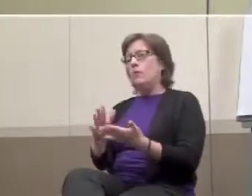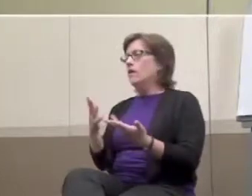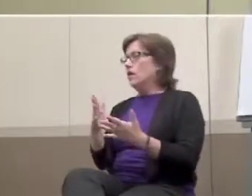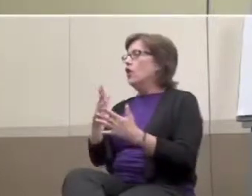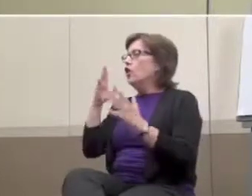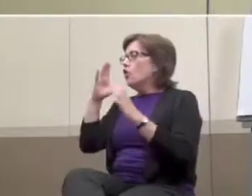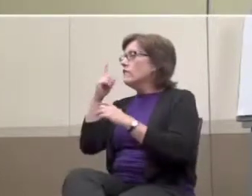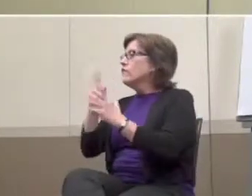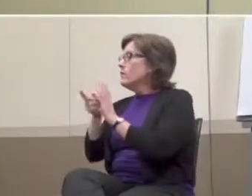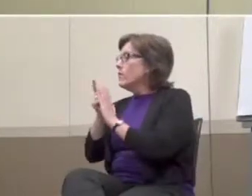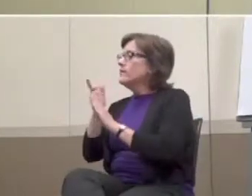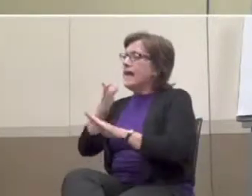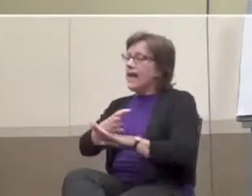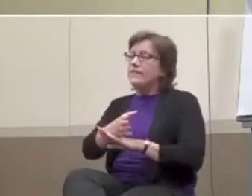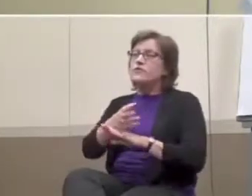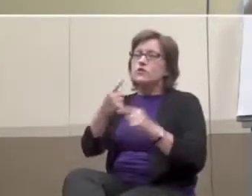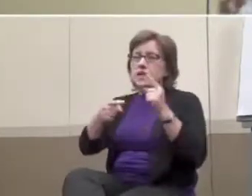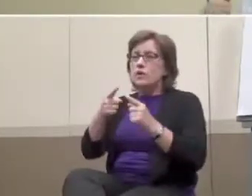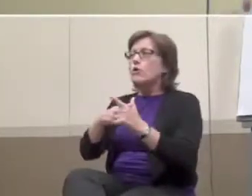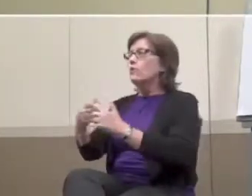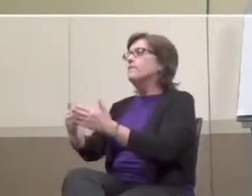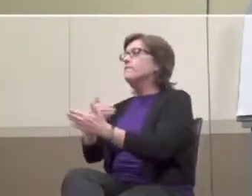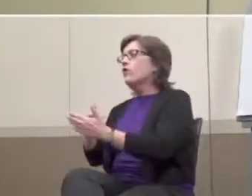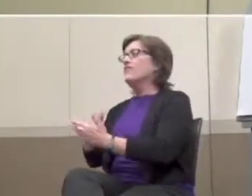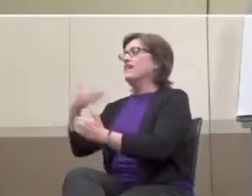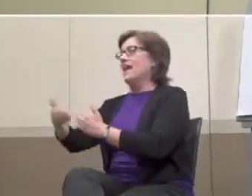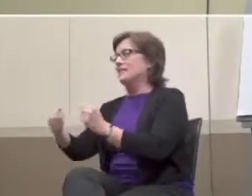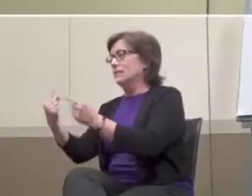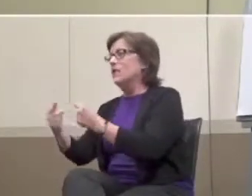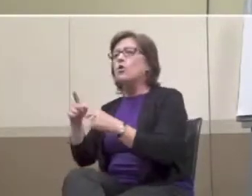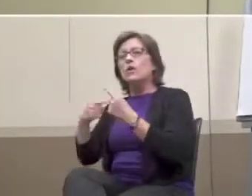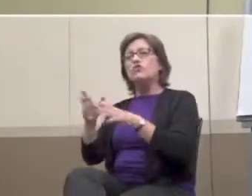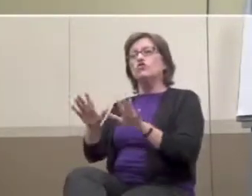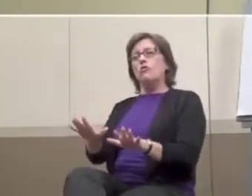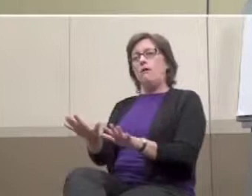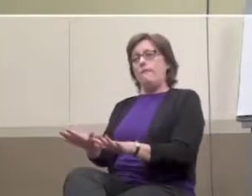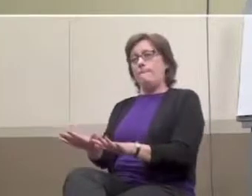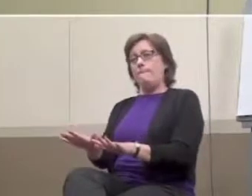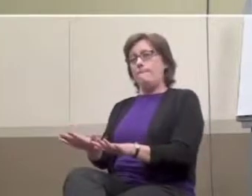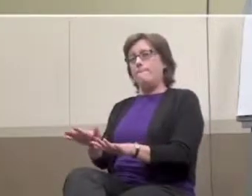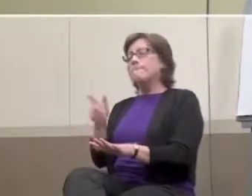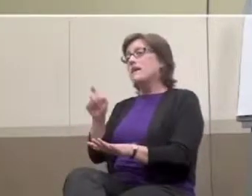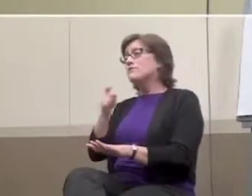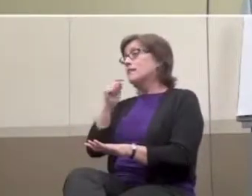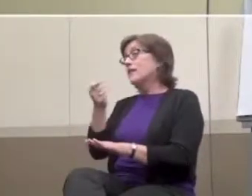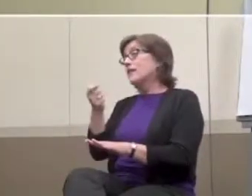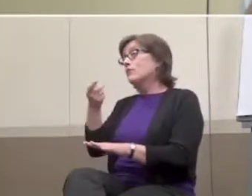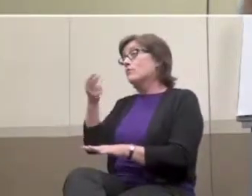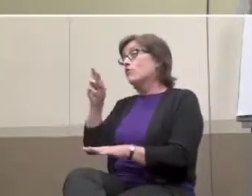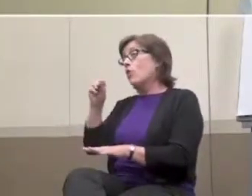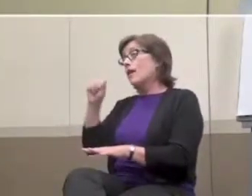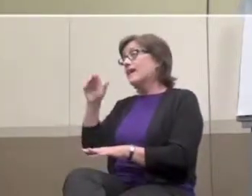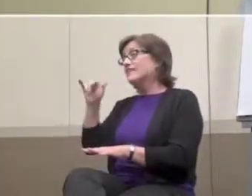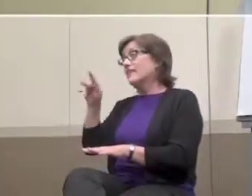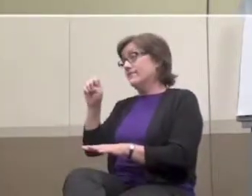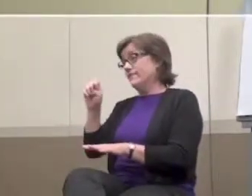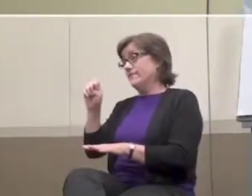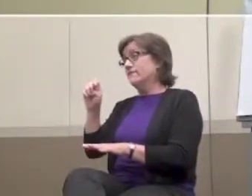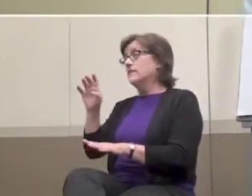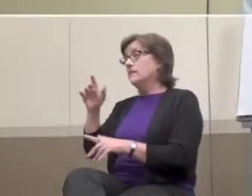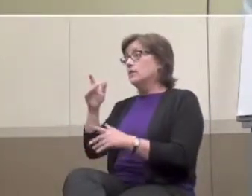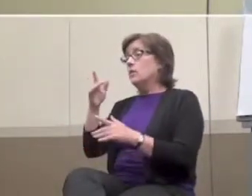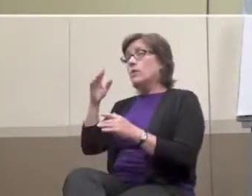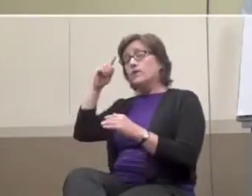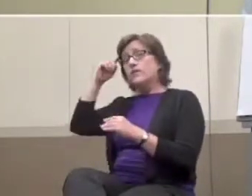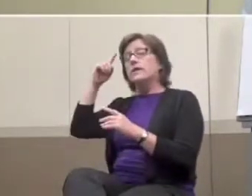argument or before the next argument when you guys are calm. Now, you have to be a little proactive here. You have to kind of sit down with the person when it's